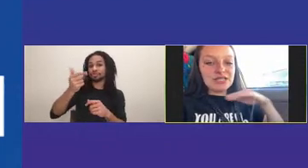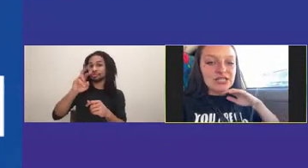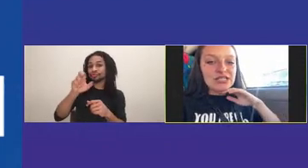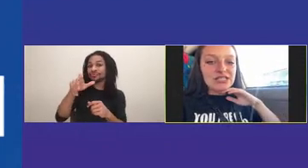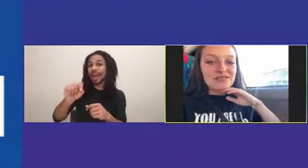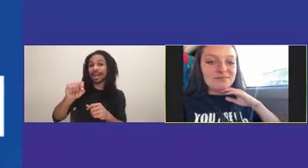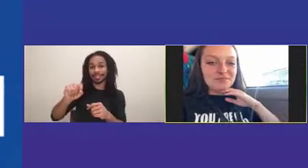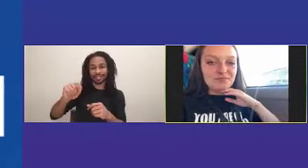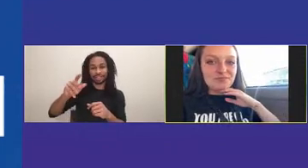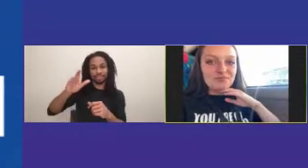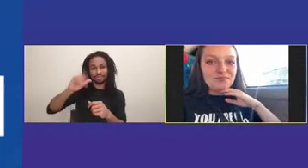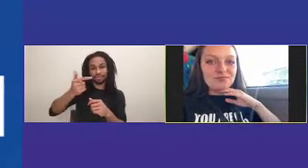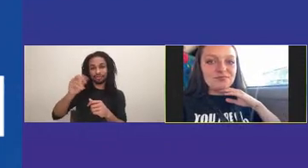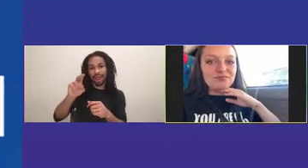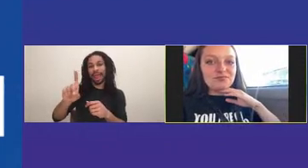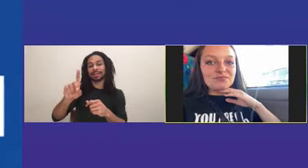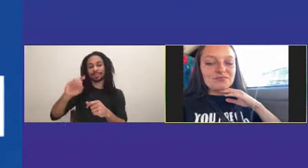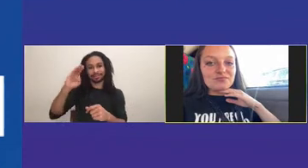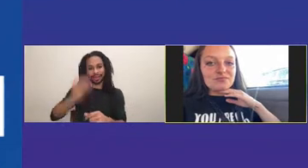After these images,